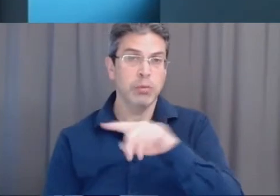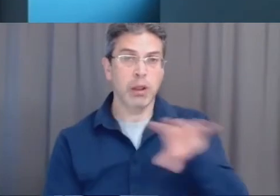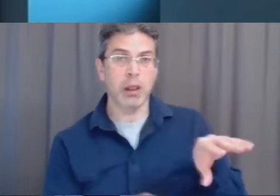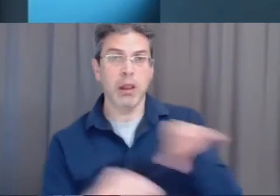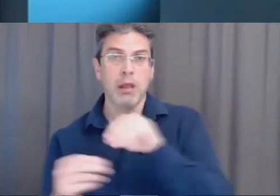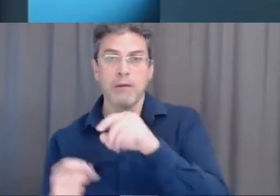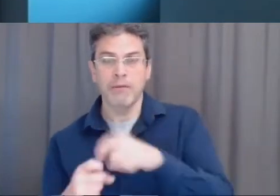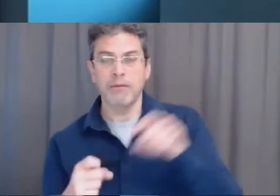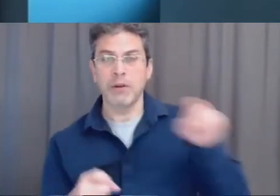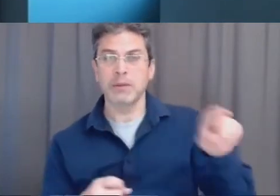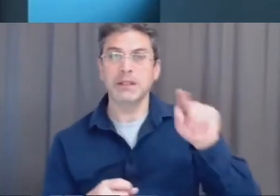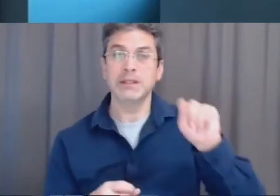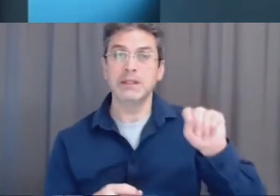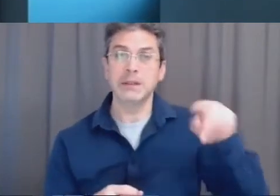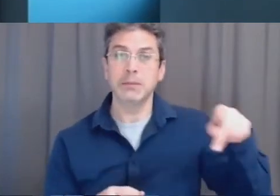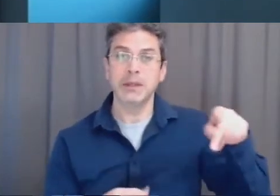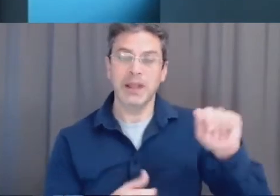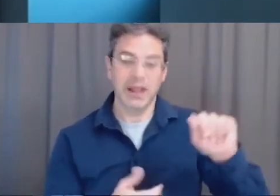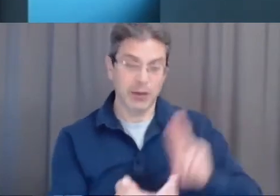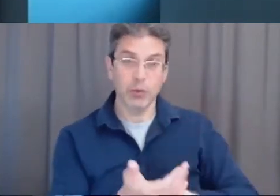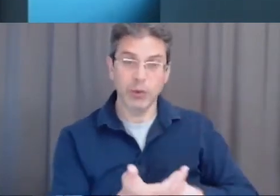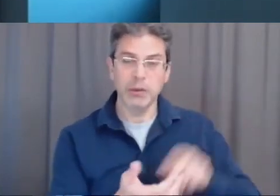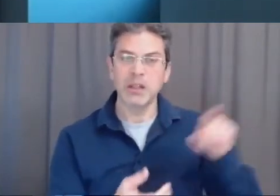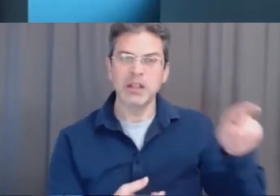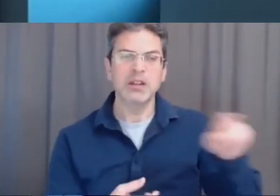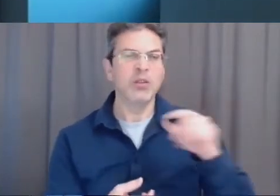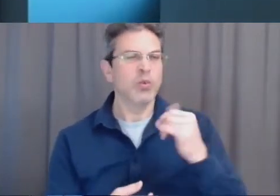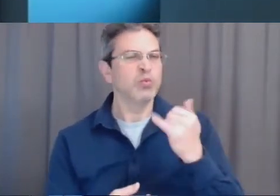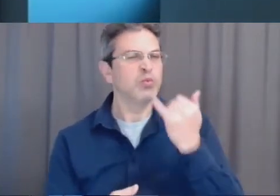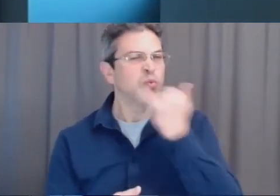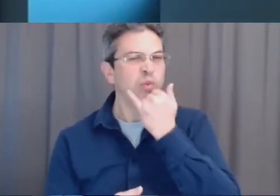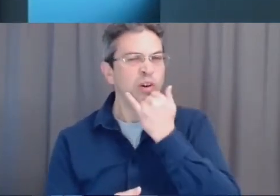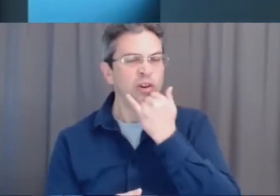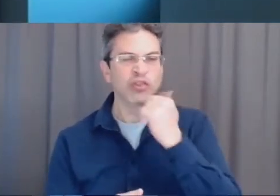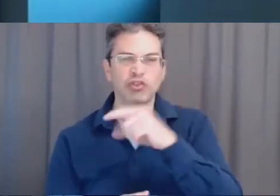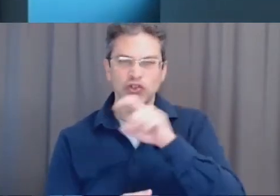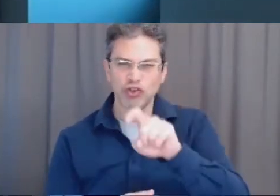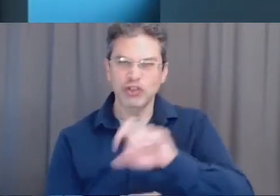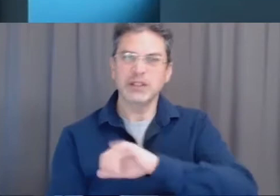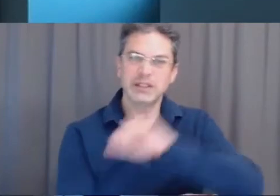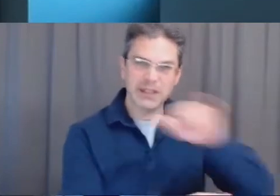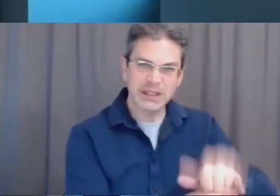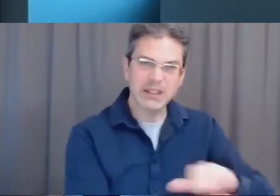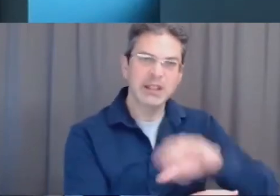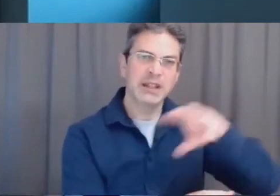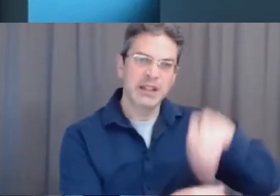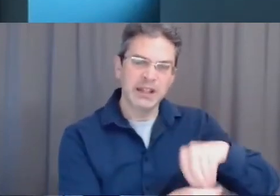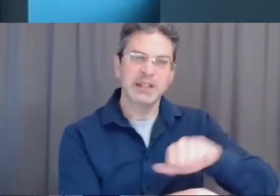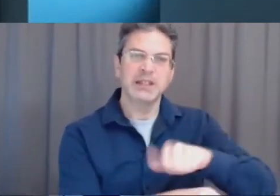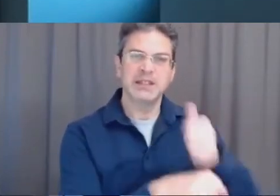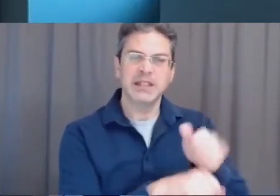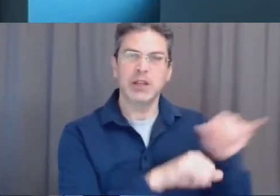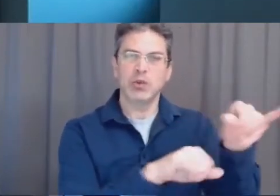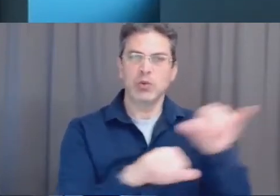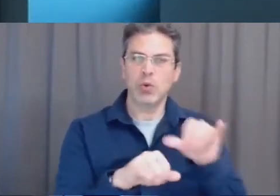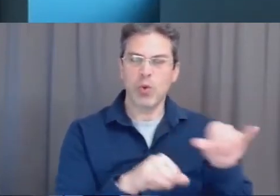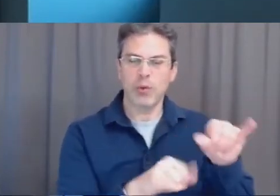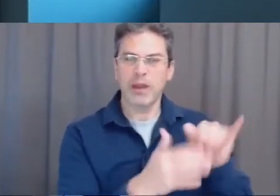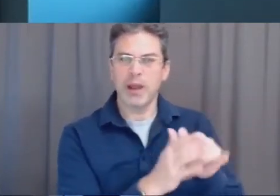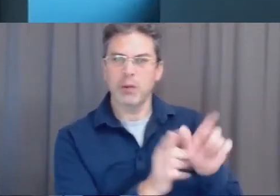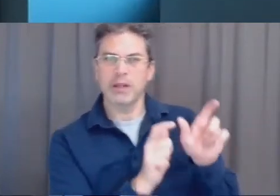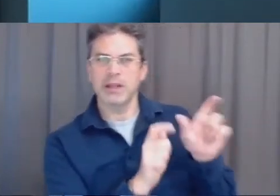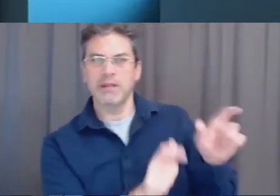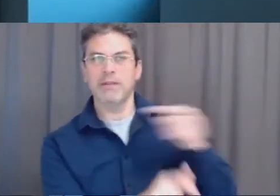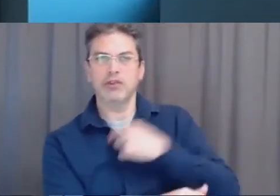withdrawn from that agreement because it was a way of establishing norms and kind of defending against the encroachment of a